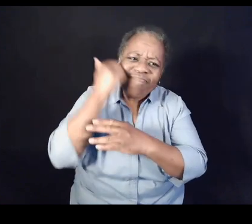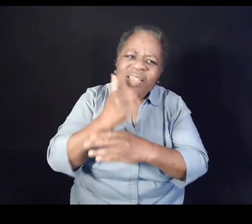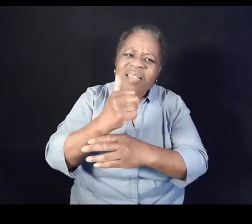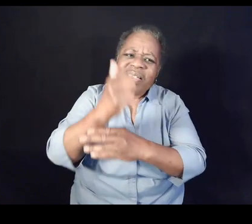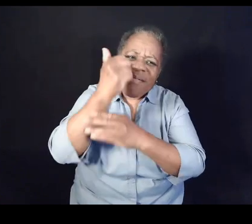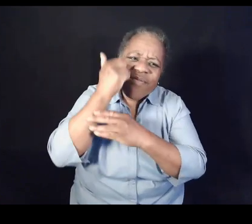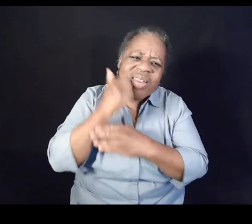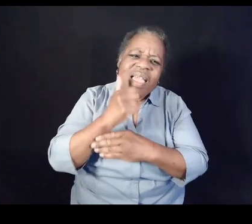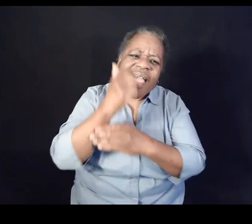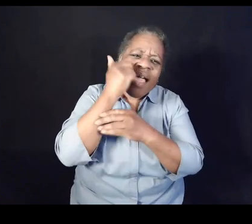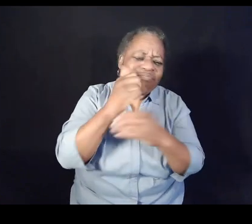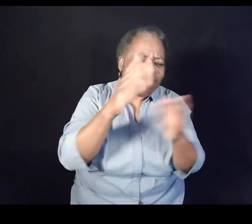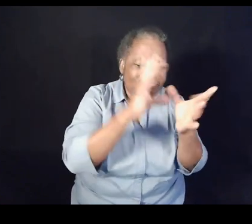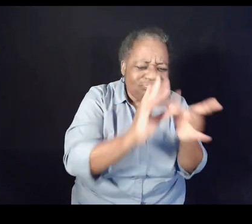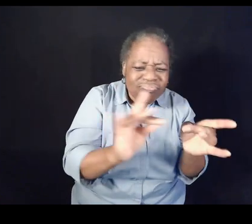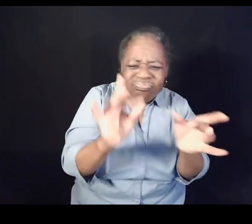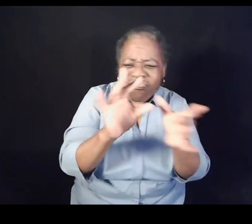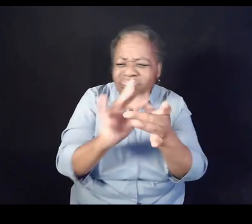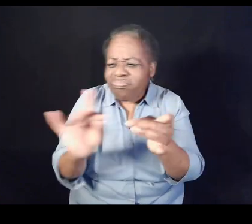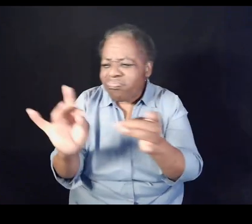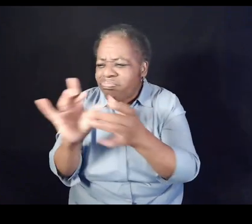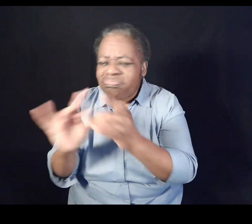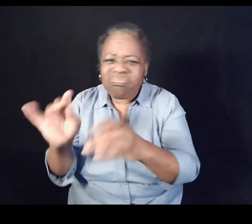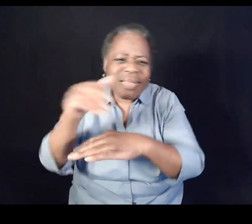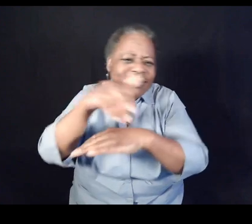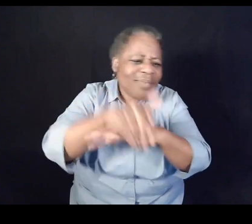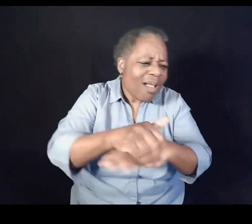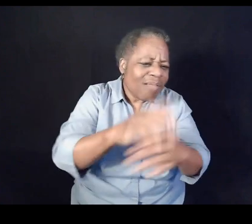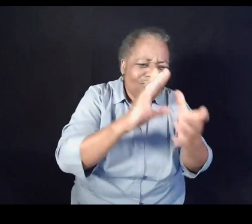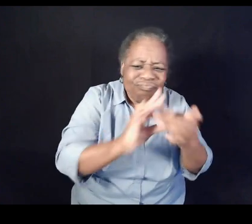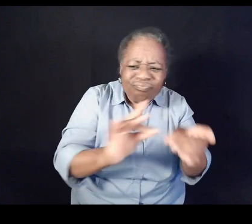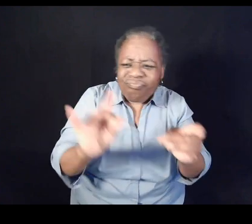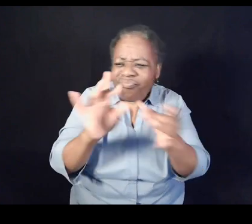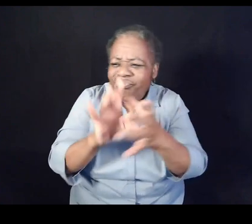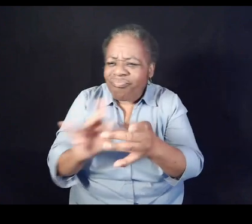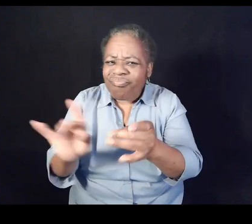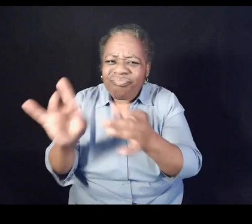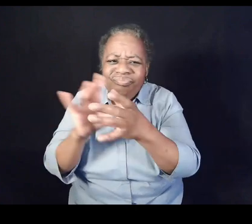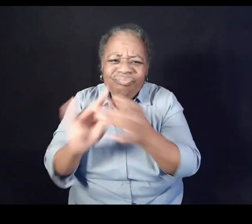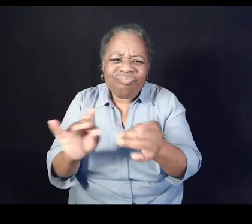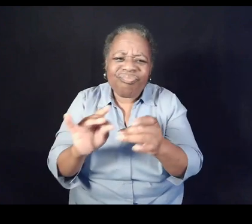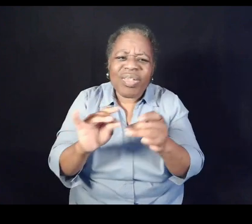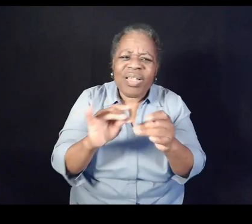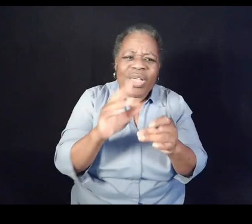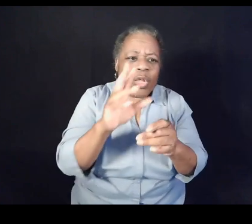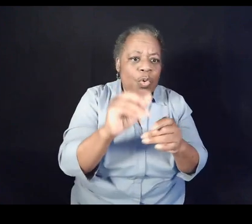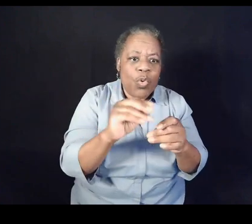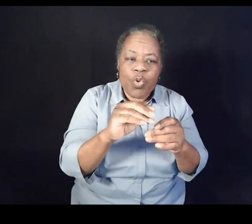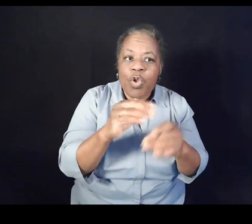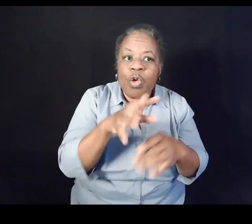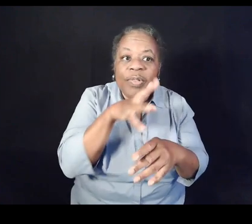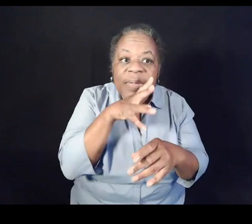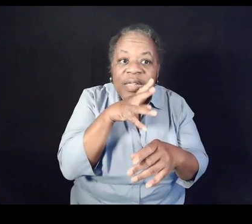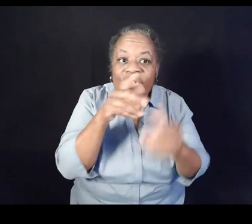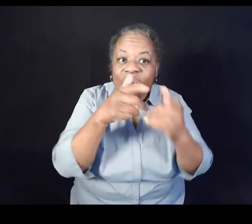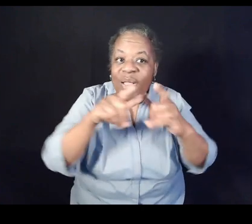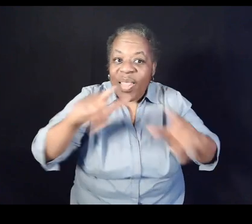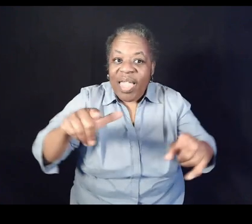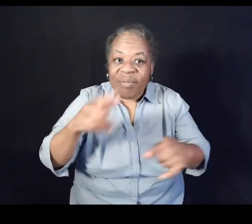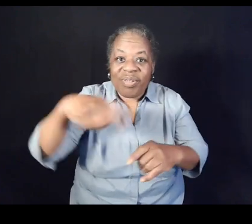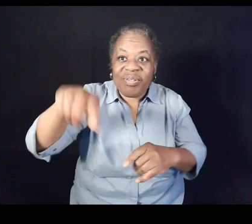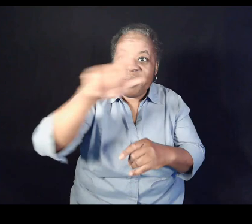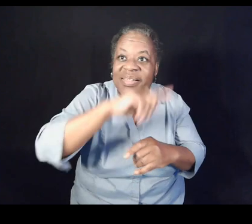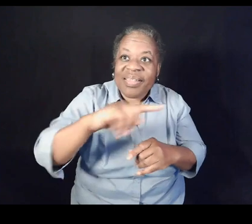forth speech. Night after night, they declare knowledge. There is no speech or language where their voice is not heard.